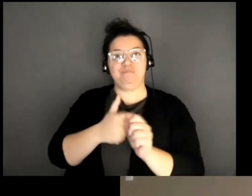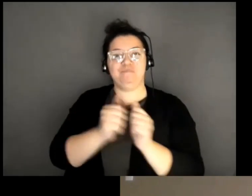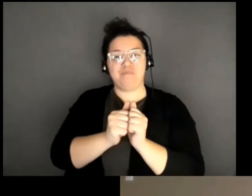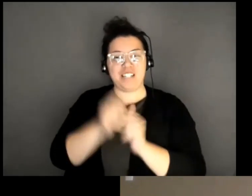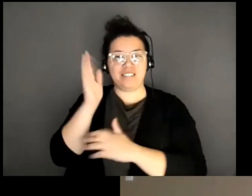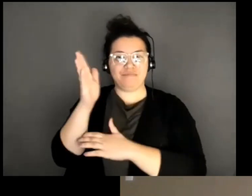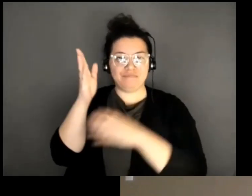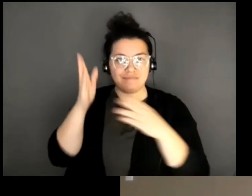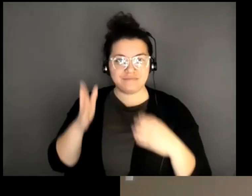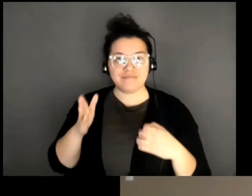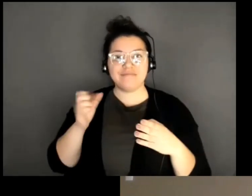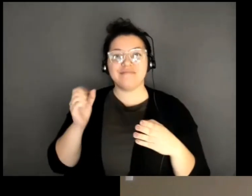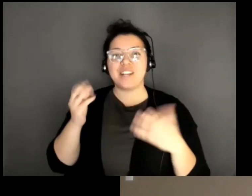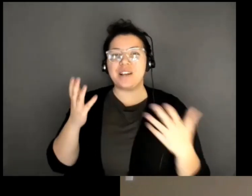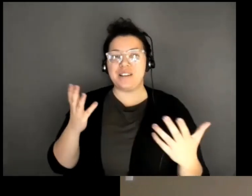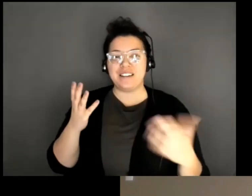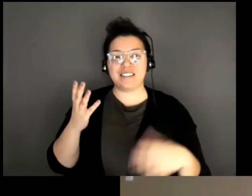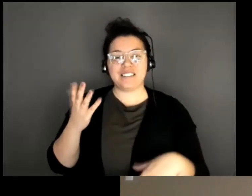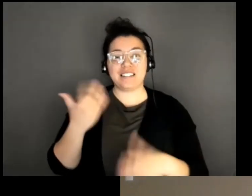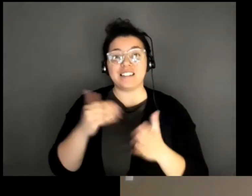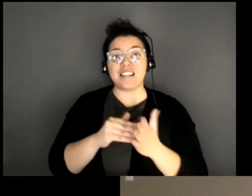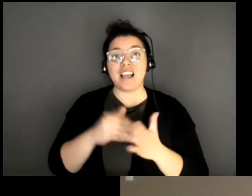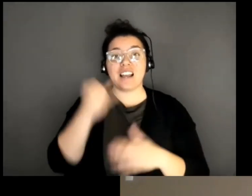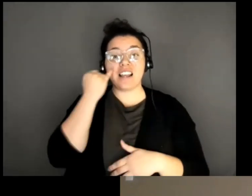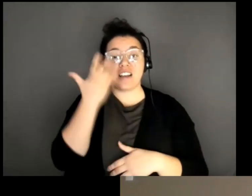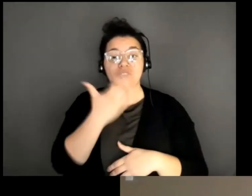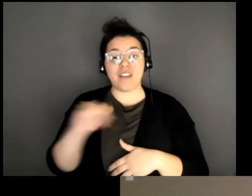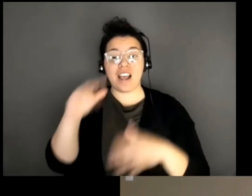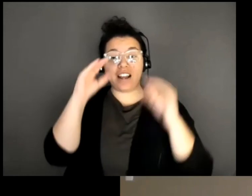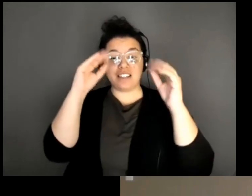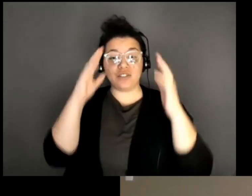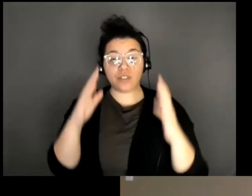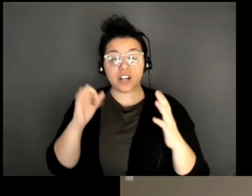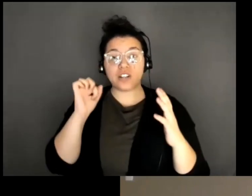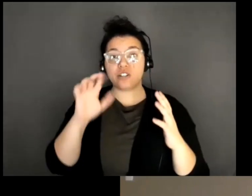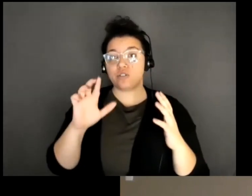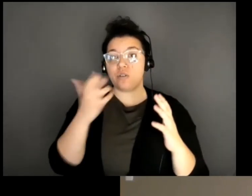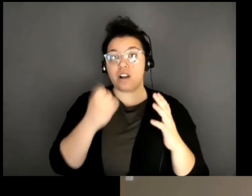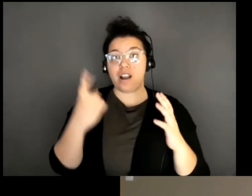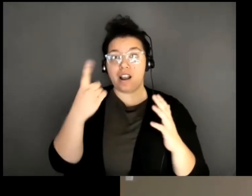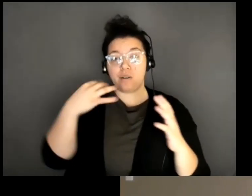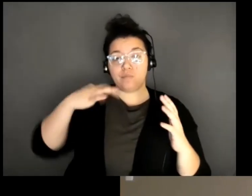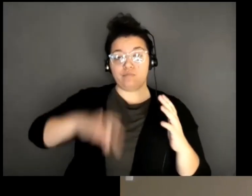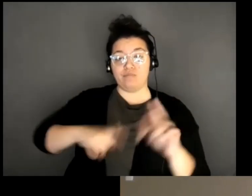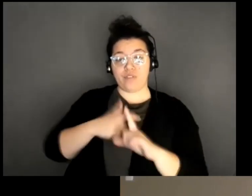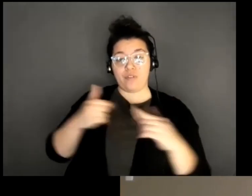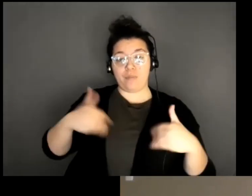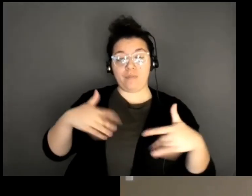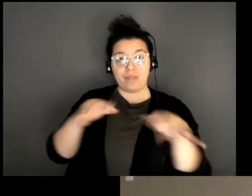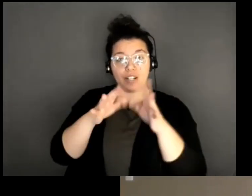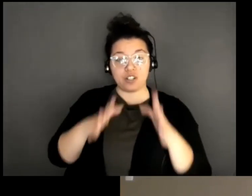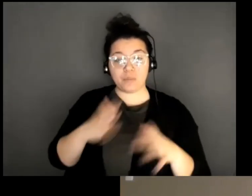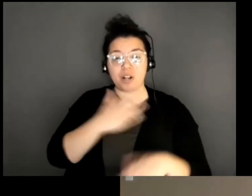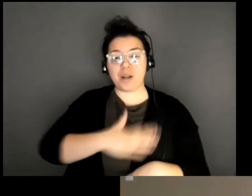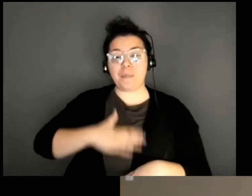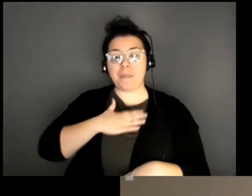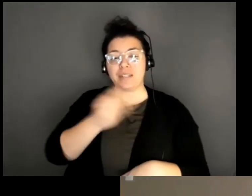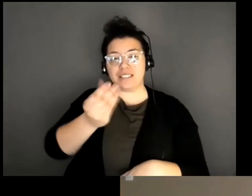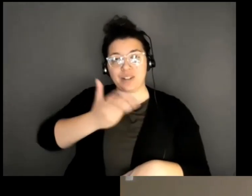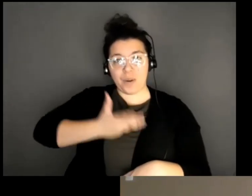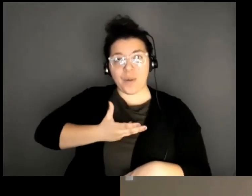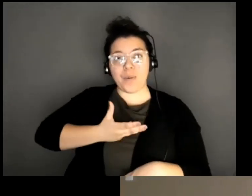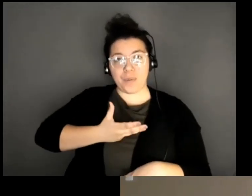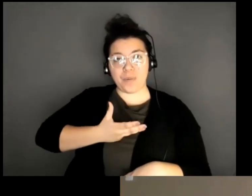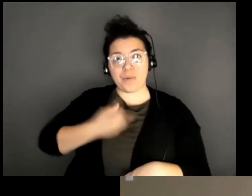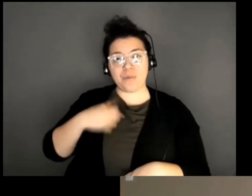And if any instructors or students benefited from her being here, please let us know. We want to get